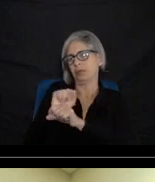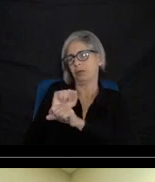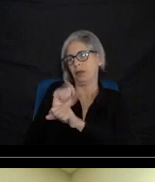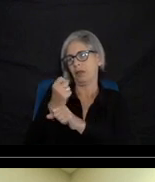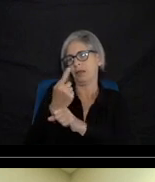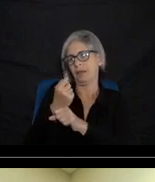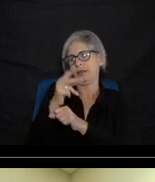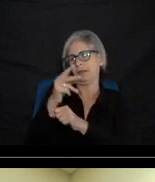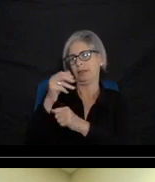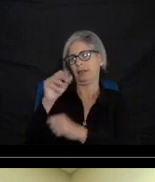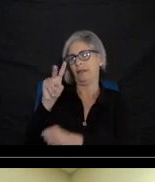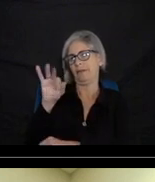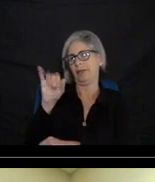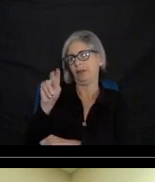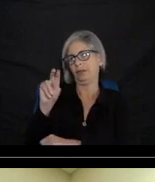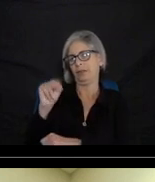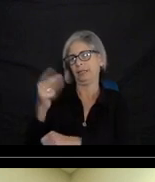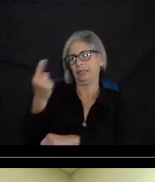Day.